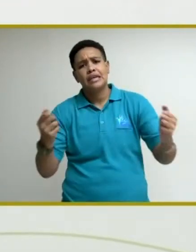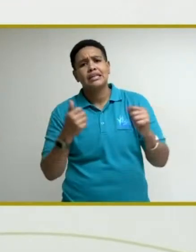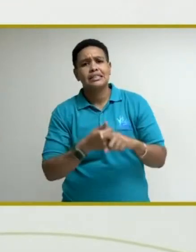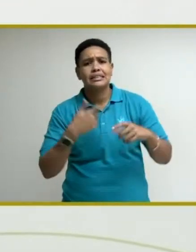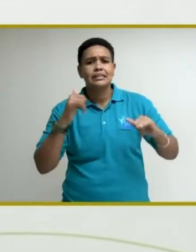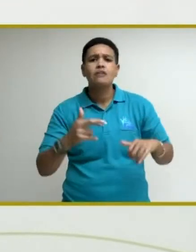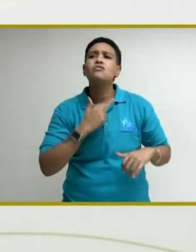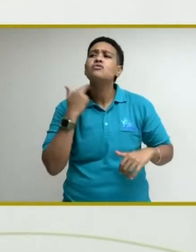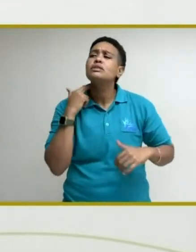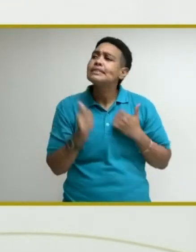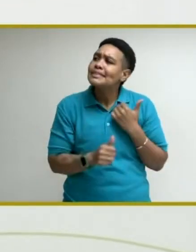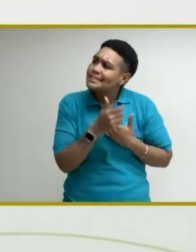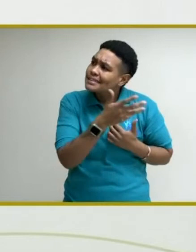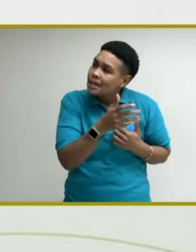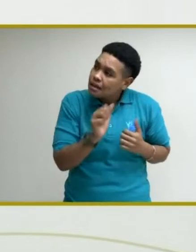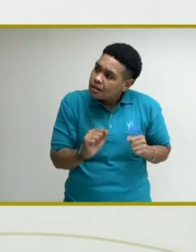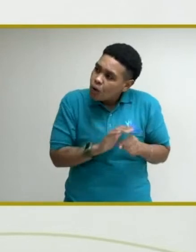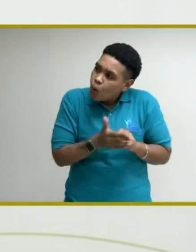at risk of getting